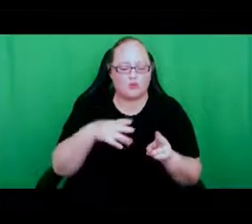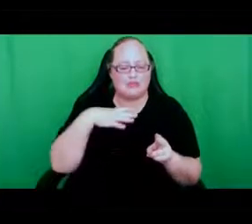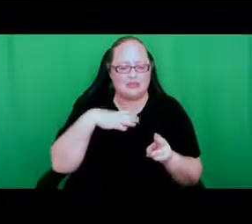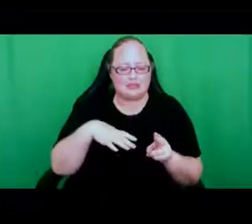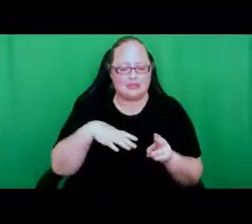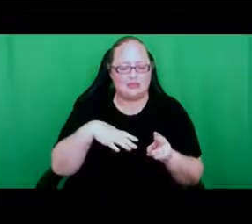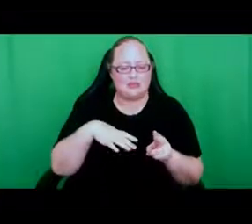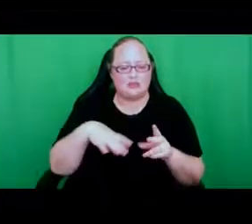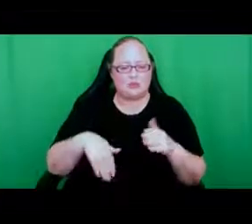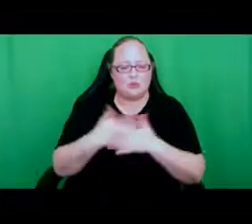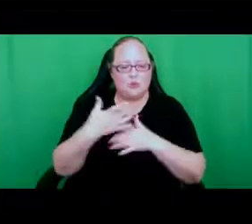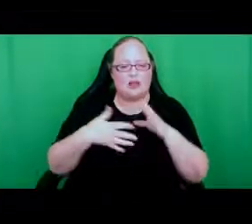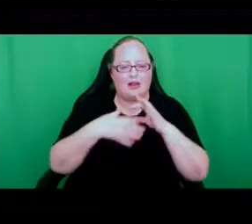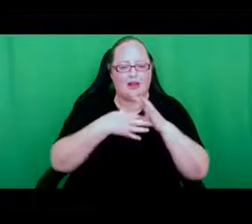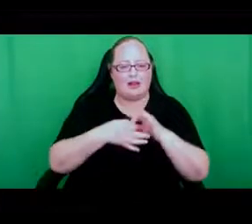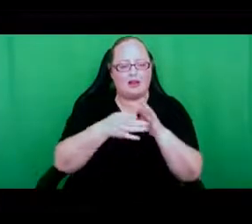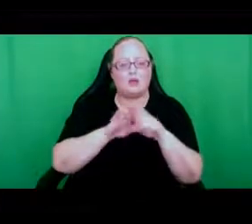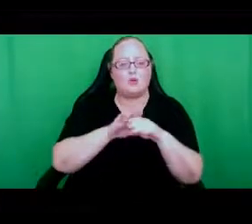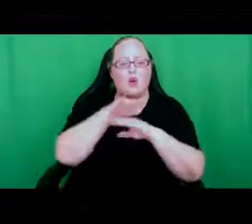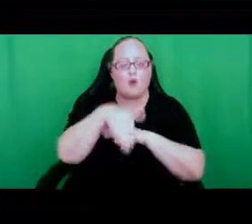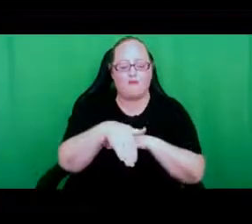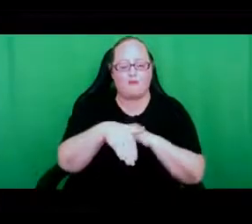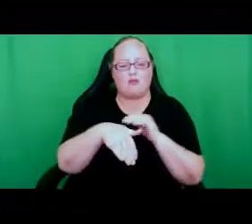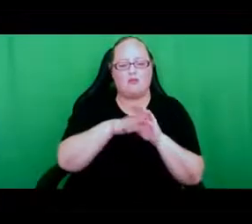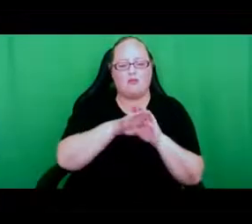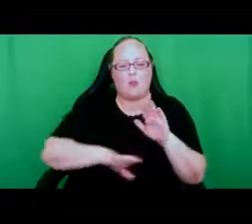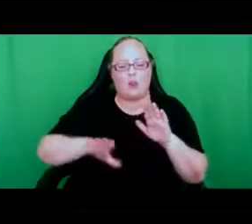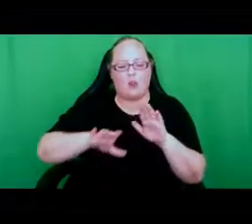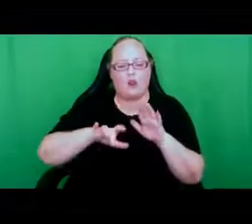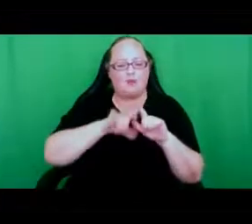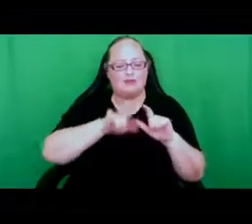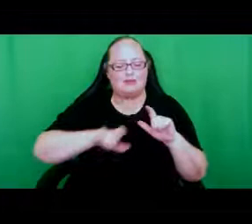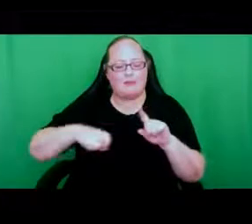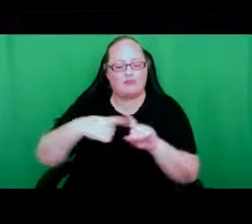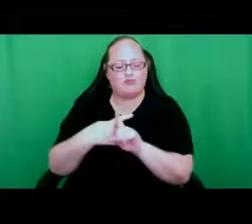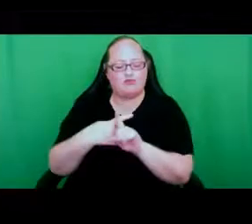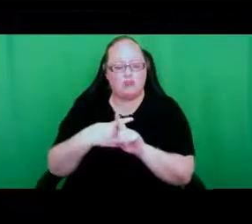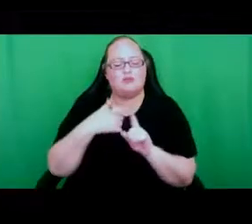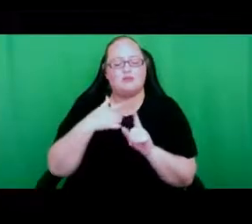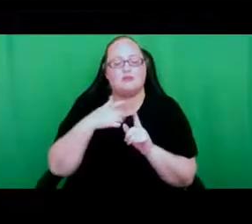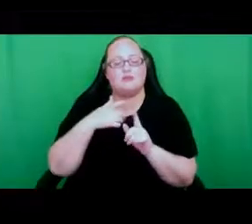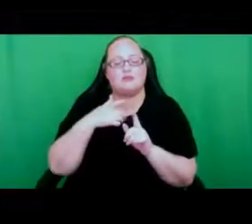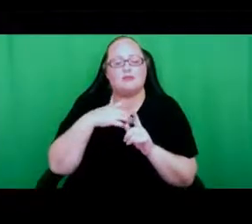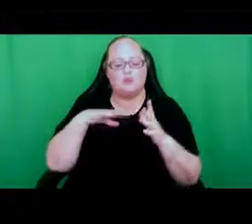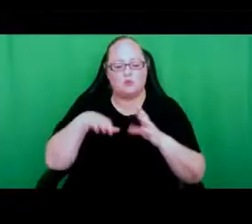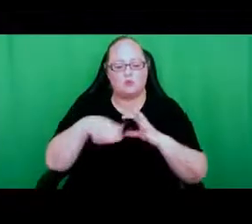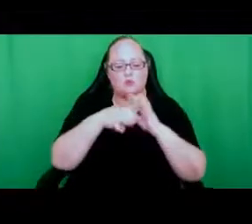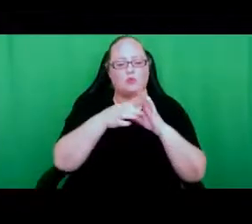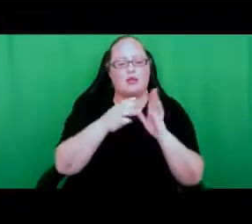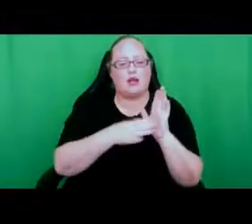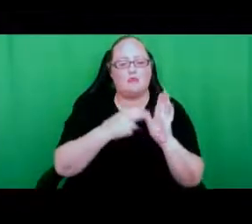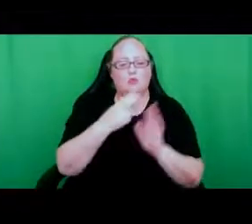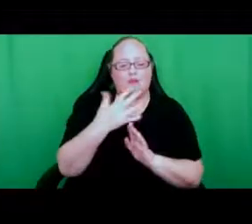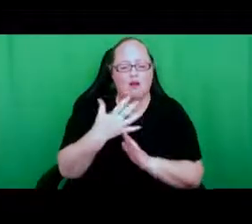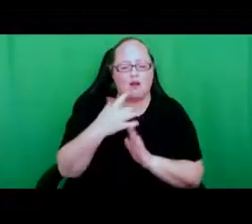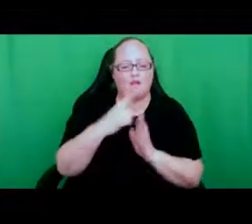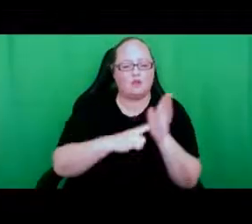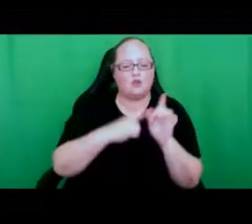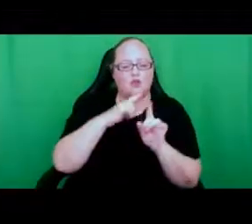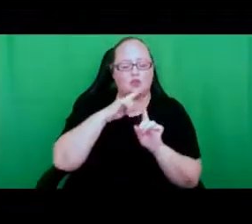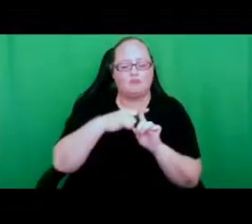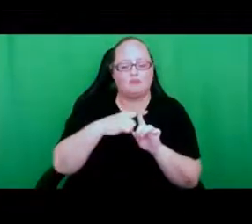Thames Crossing up to join the M25 and junction 29. So there will